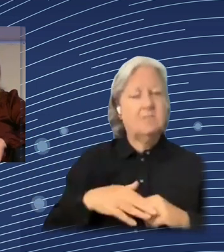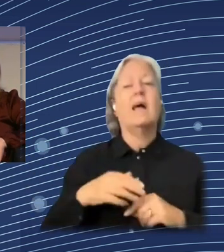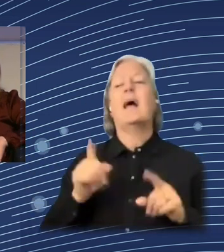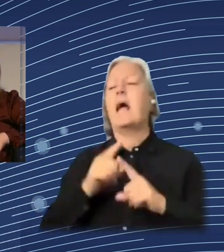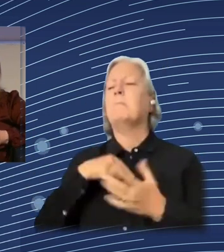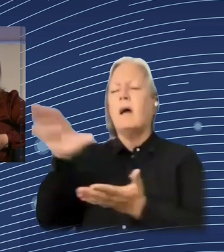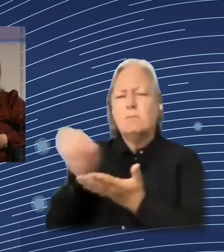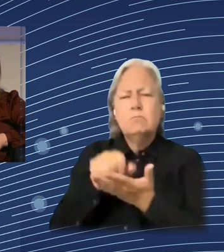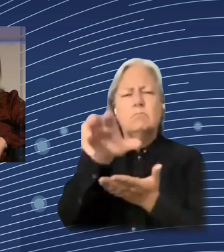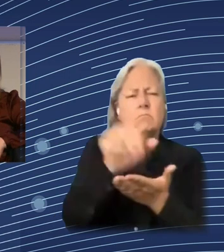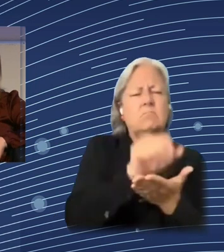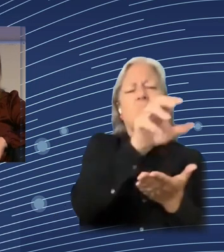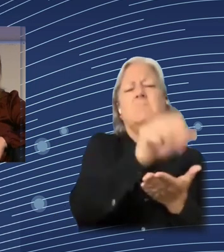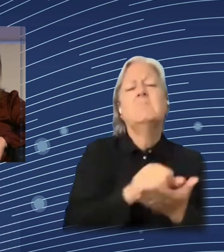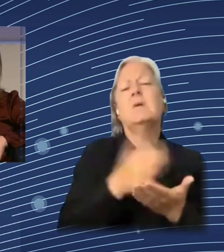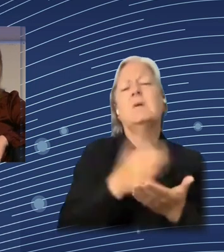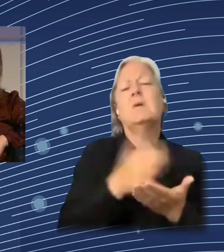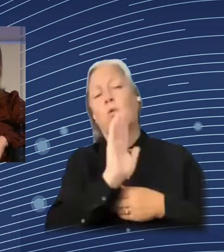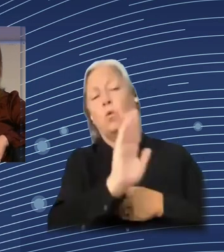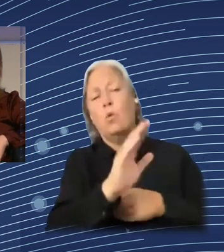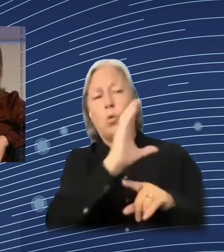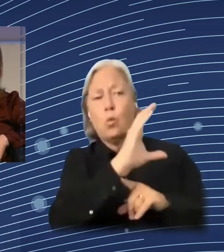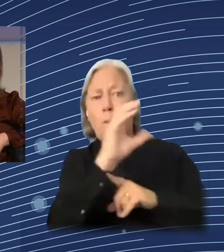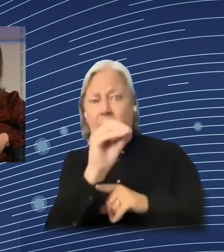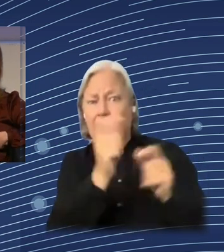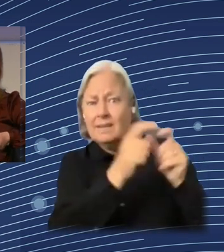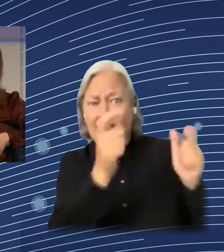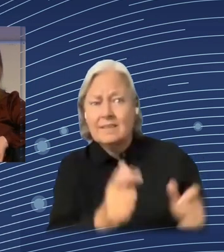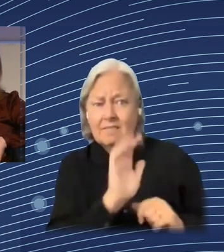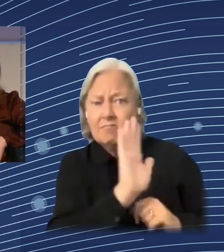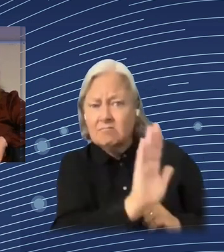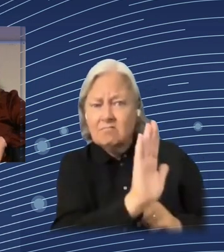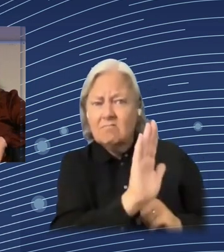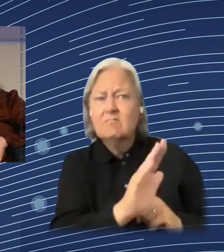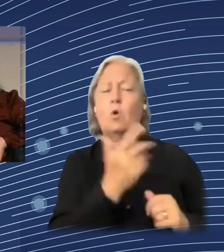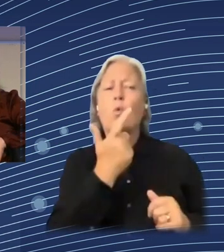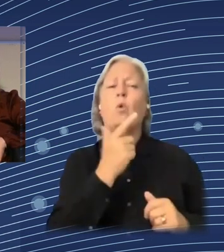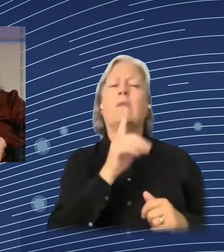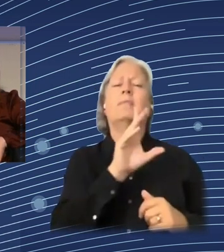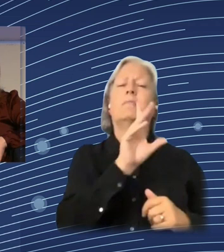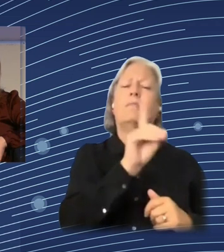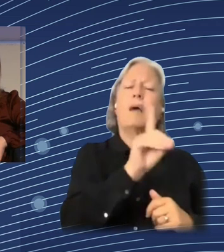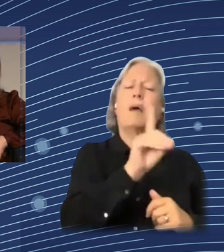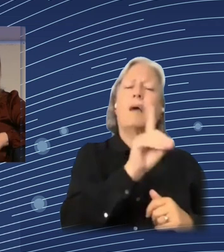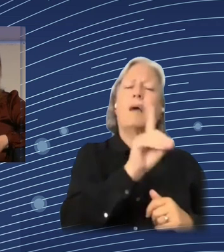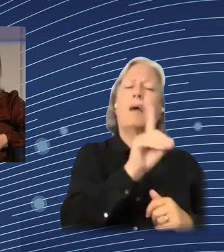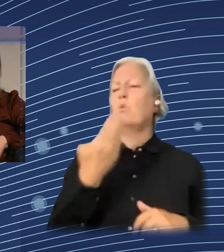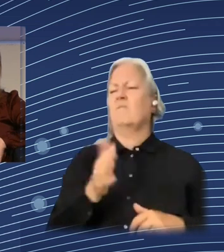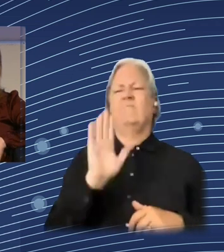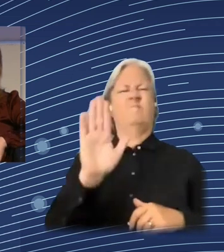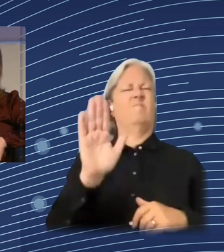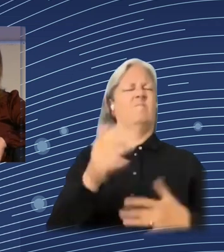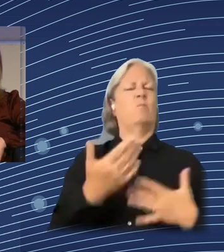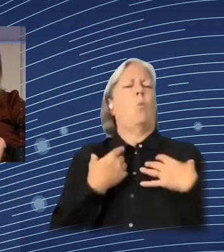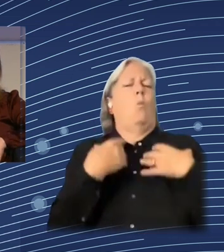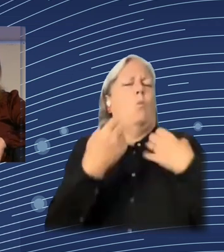from the company's databases or the occupational health service providers' databases, and we used various methods